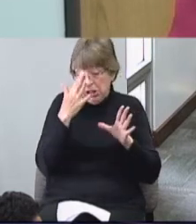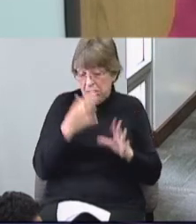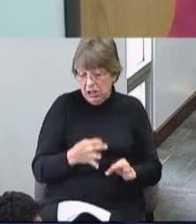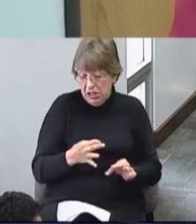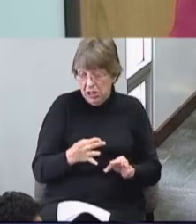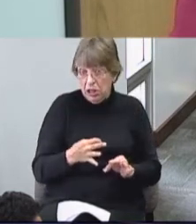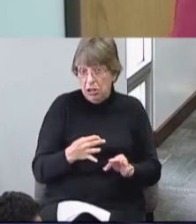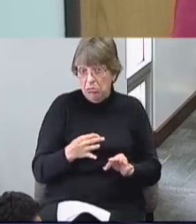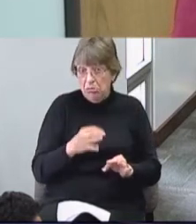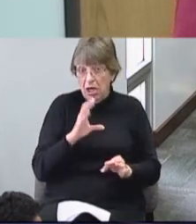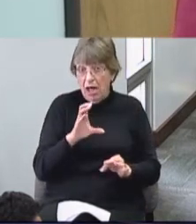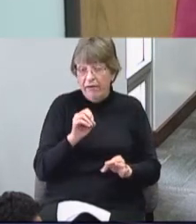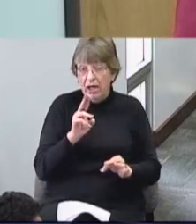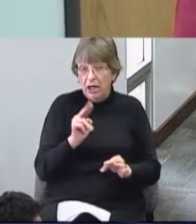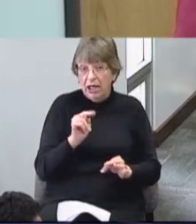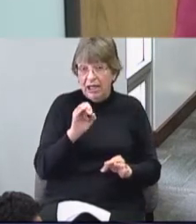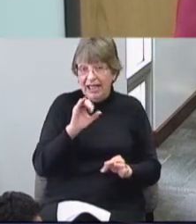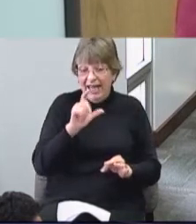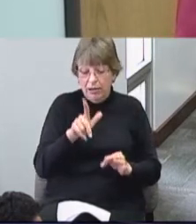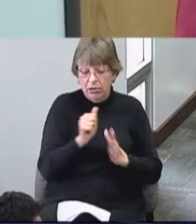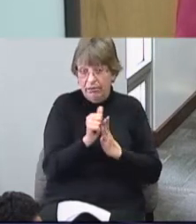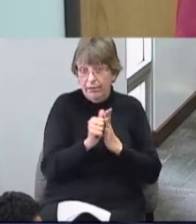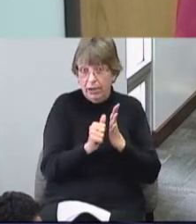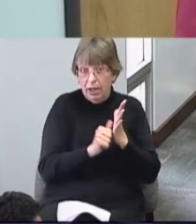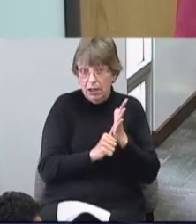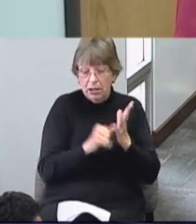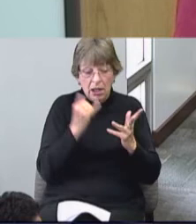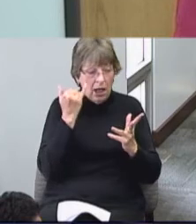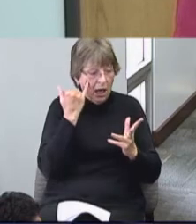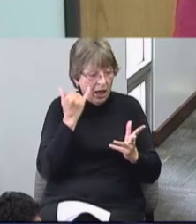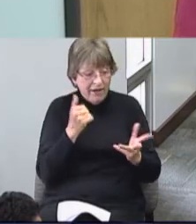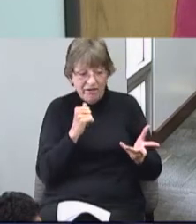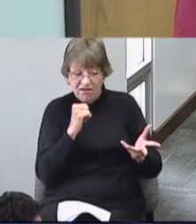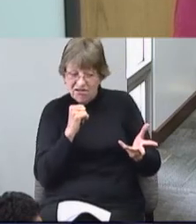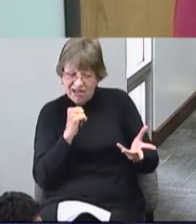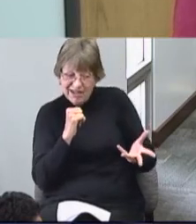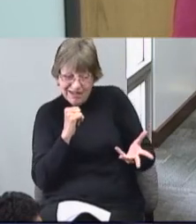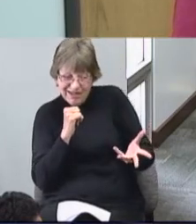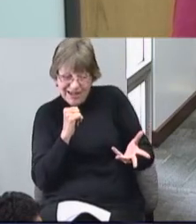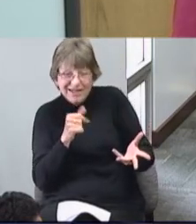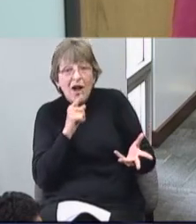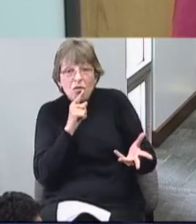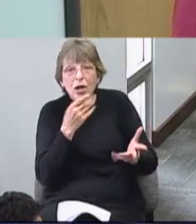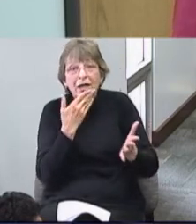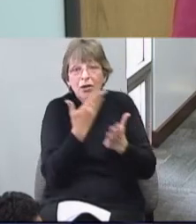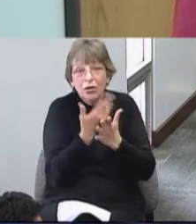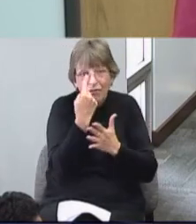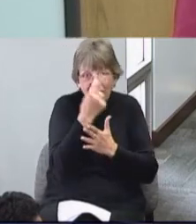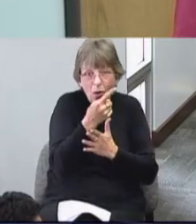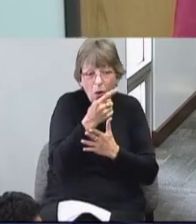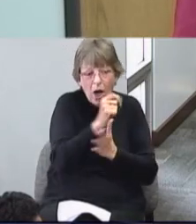Council, the project, if the project does not lend itself to public art,